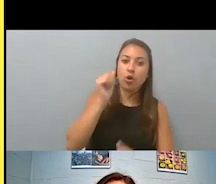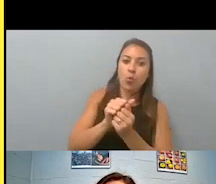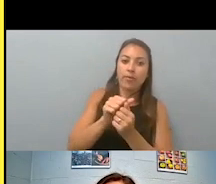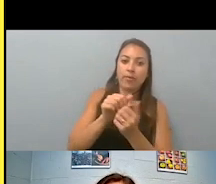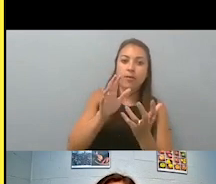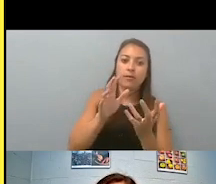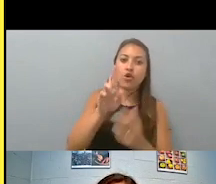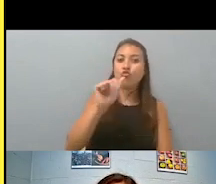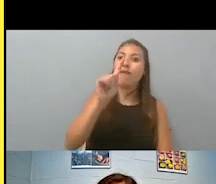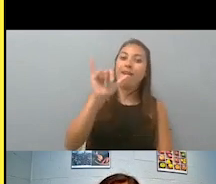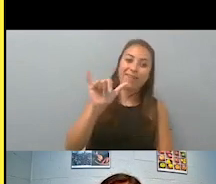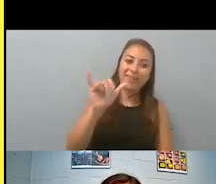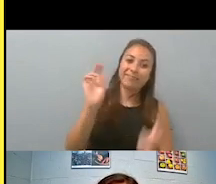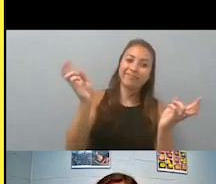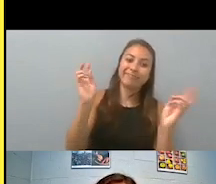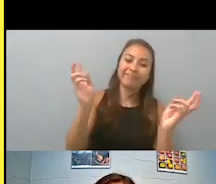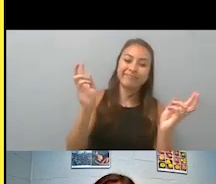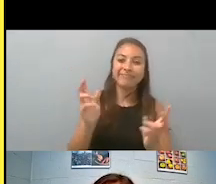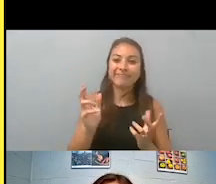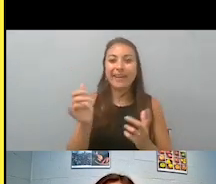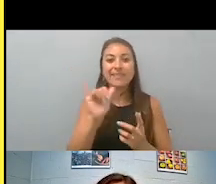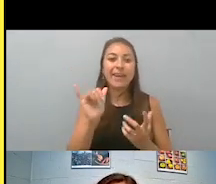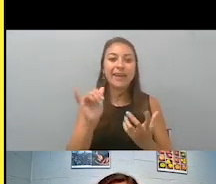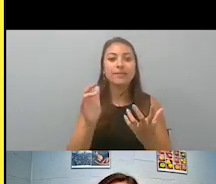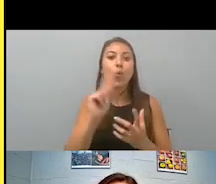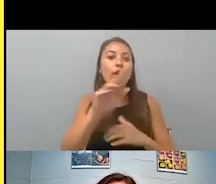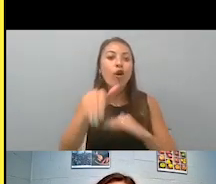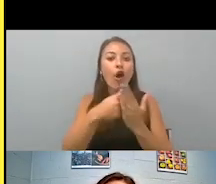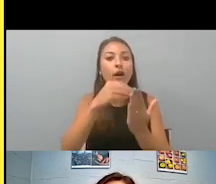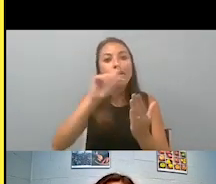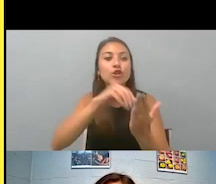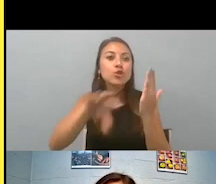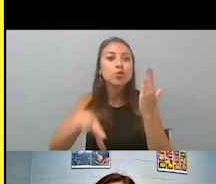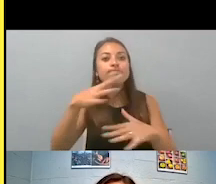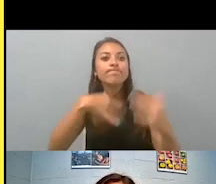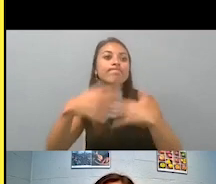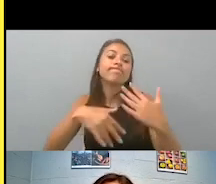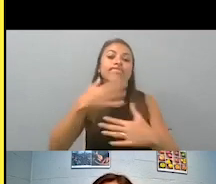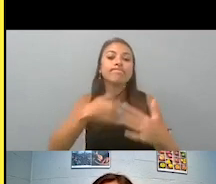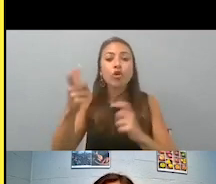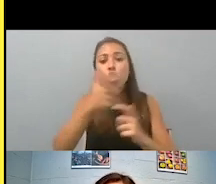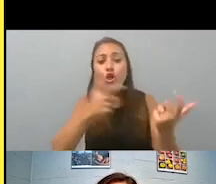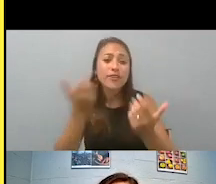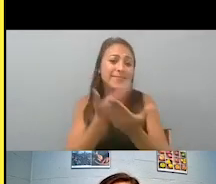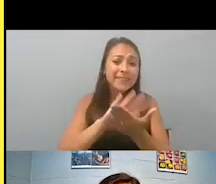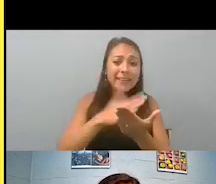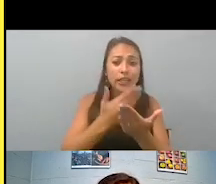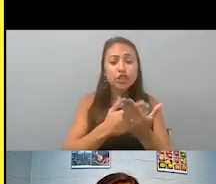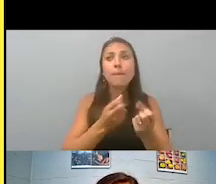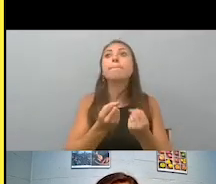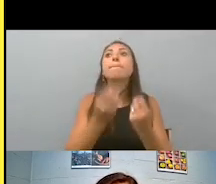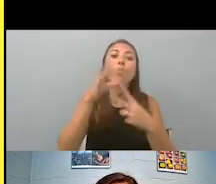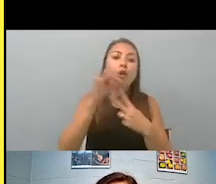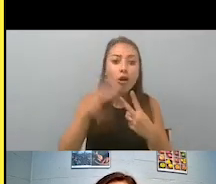Ratty first. It's sort of like the cornerstone of our dining program, has the largest kitchen, has the most options, has